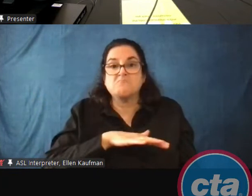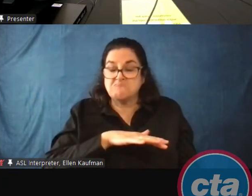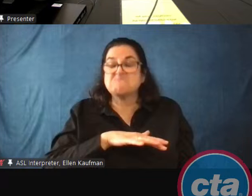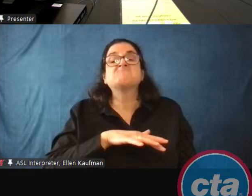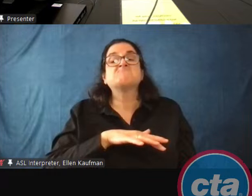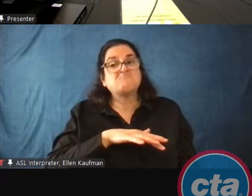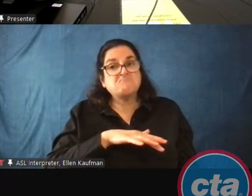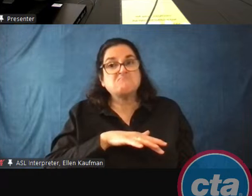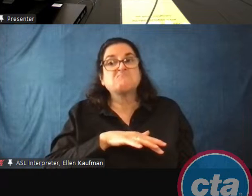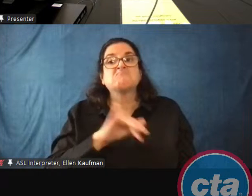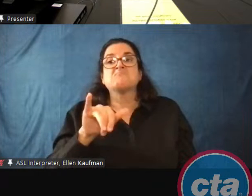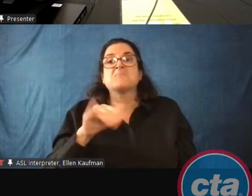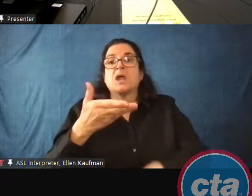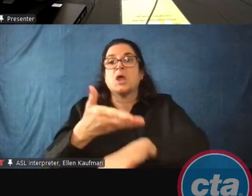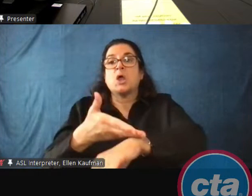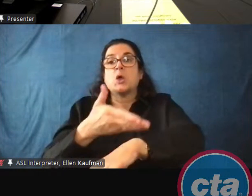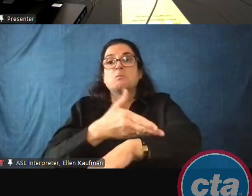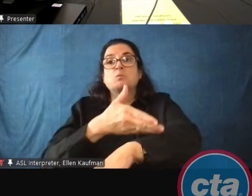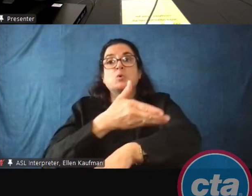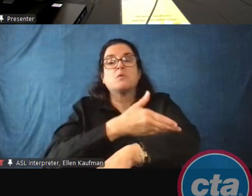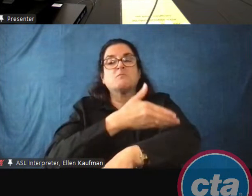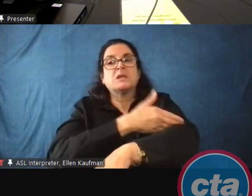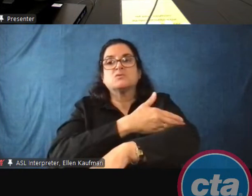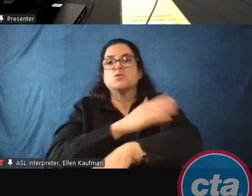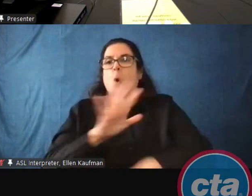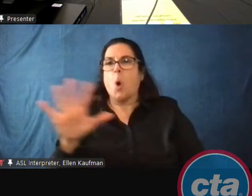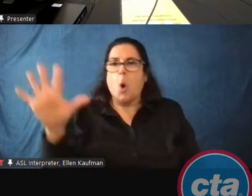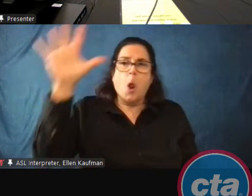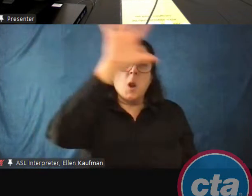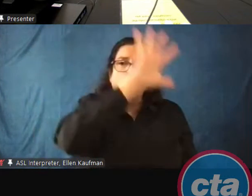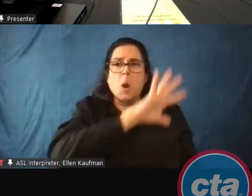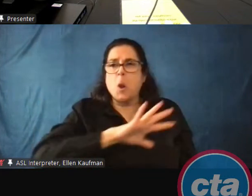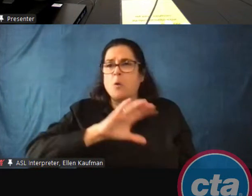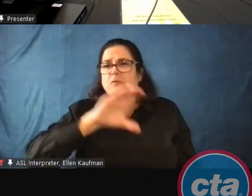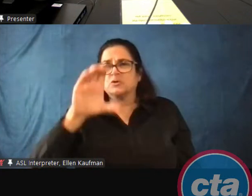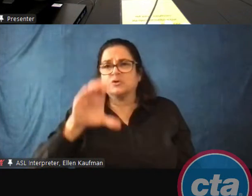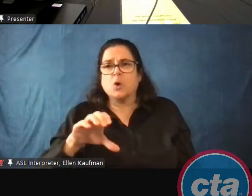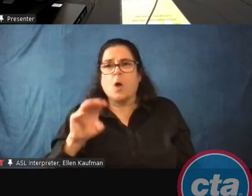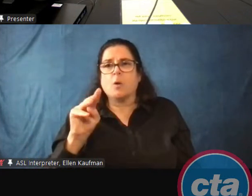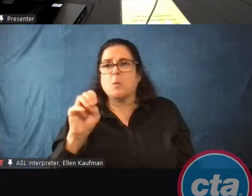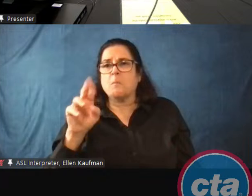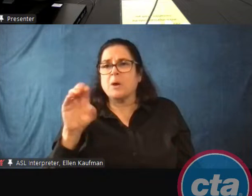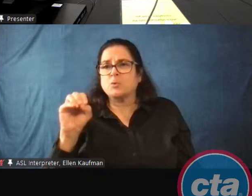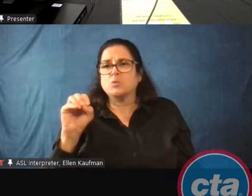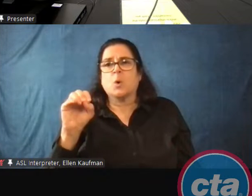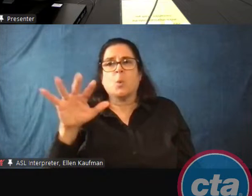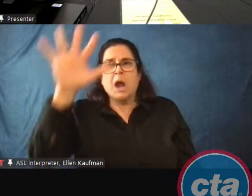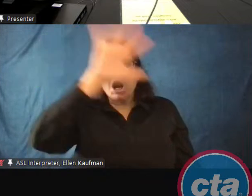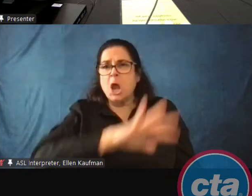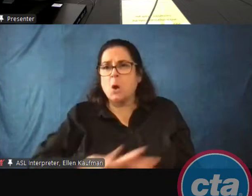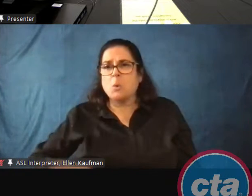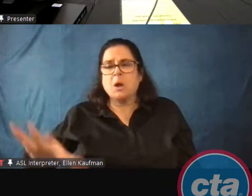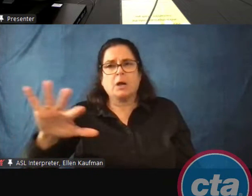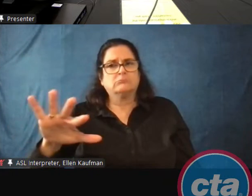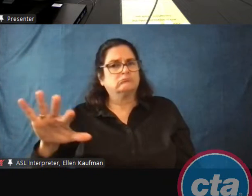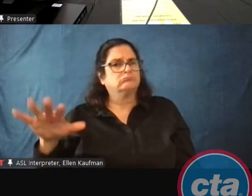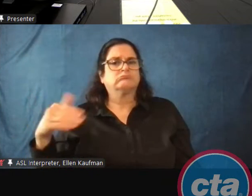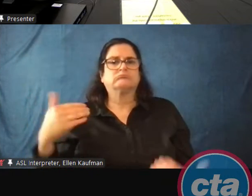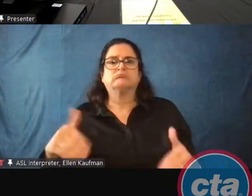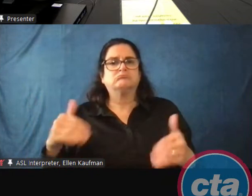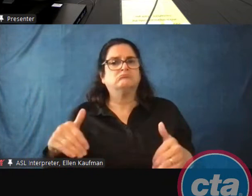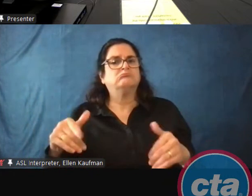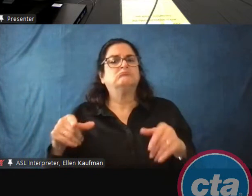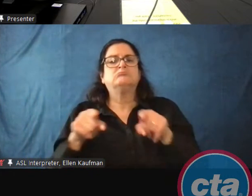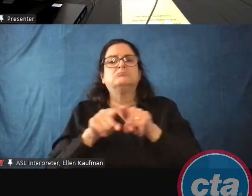consistent improvements across the entire Chicago metro area, right? When we're looking at percent change in transit